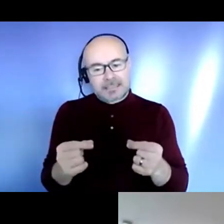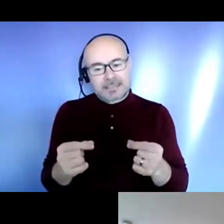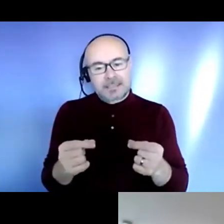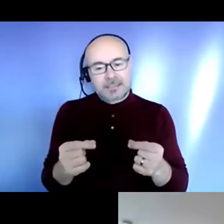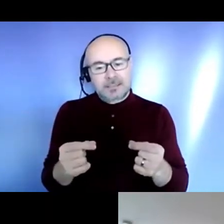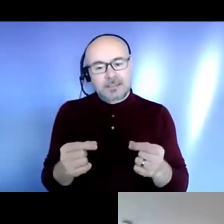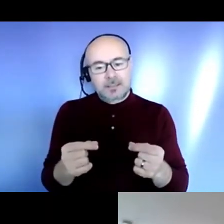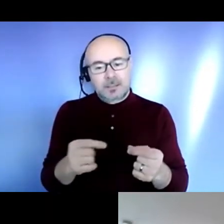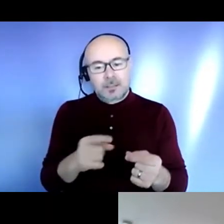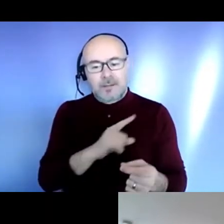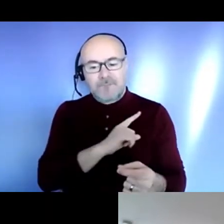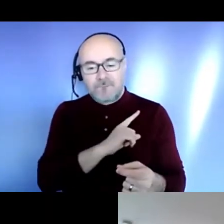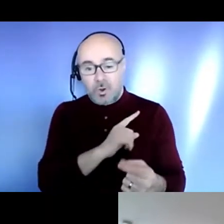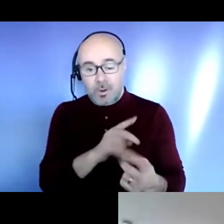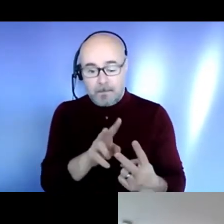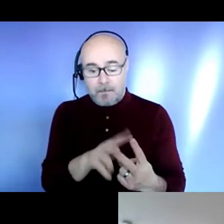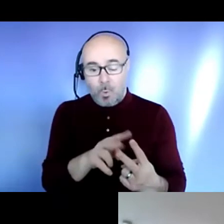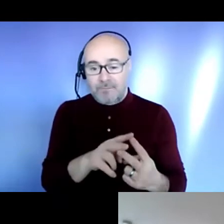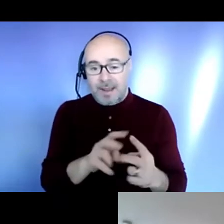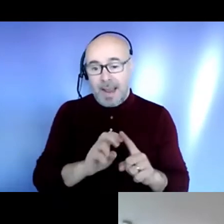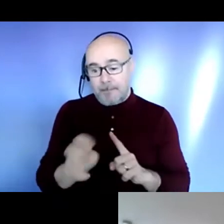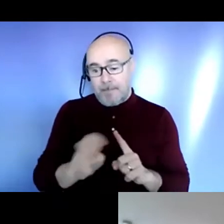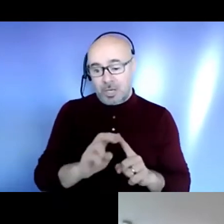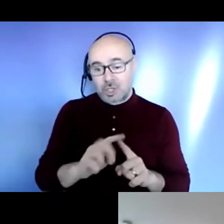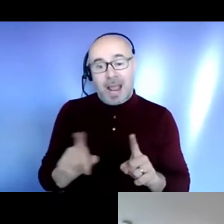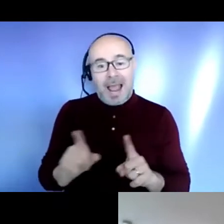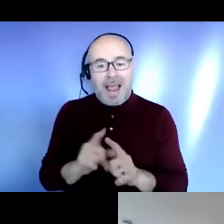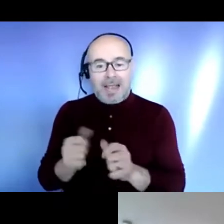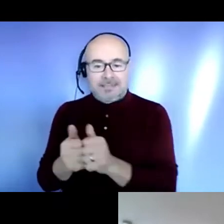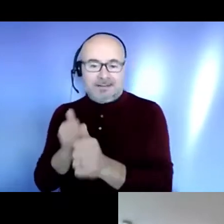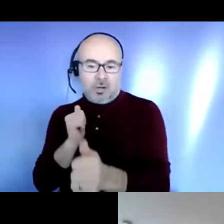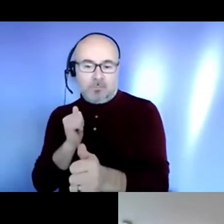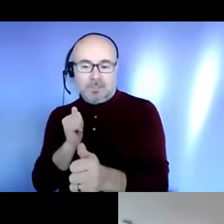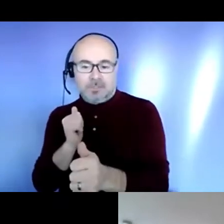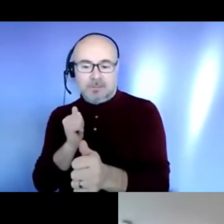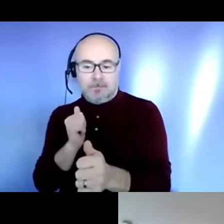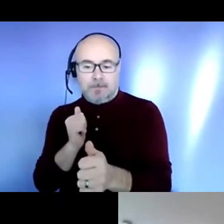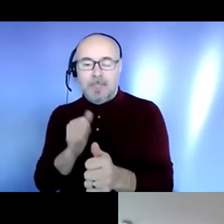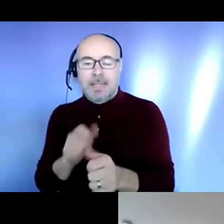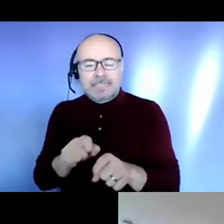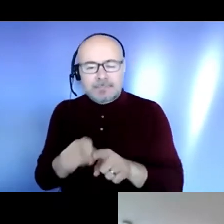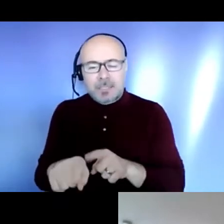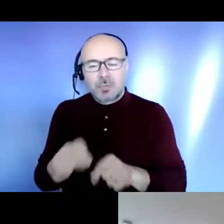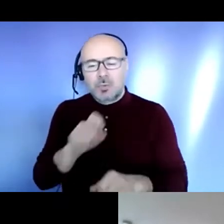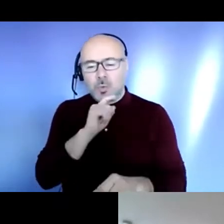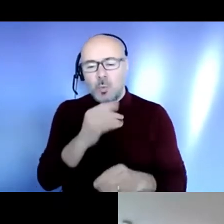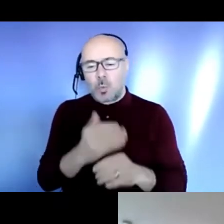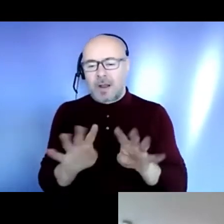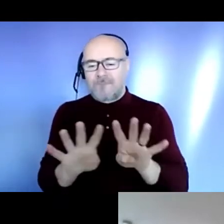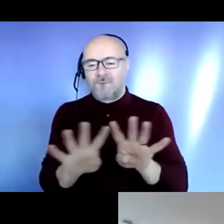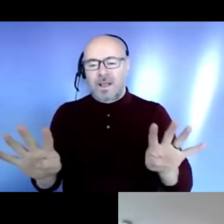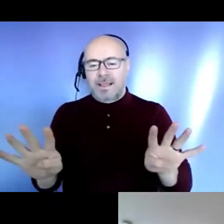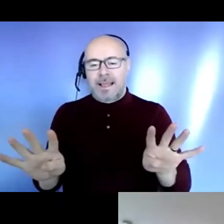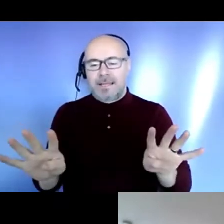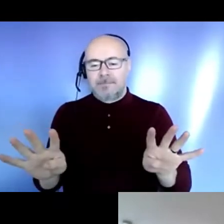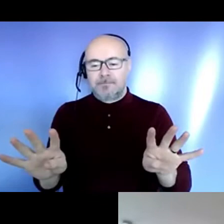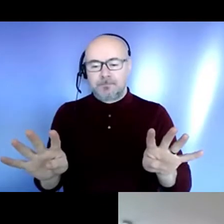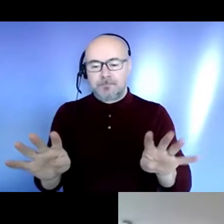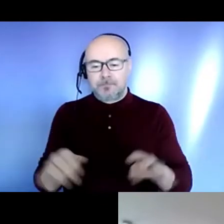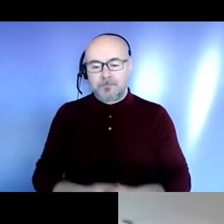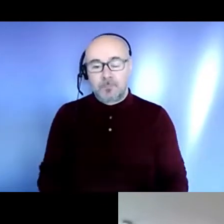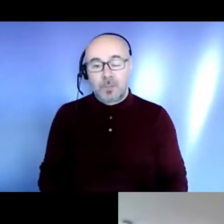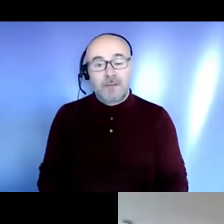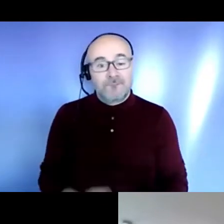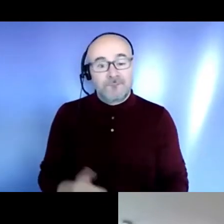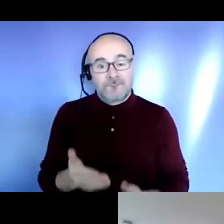for both passengers and operators, particularly frontline staff. But what we've